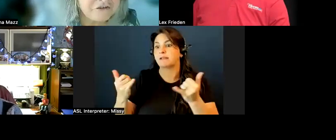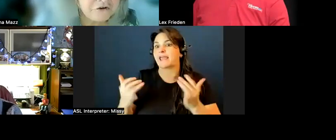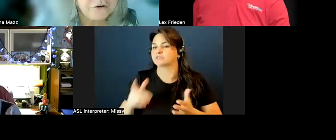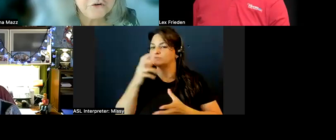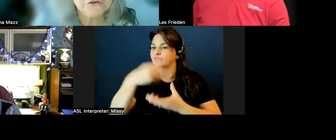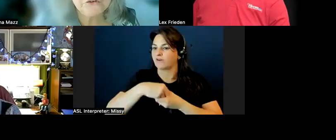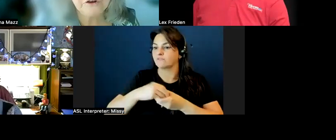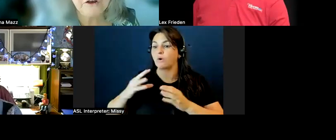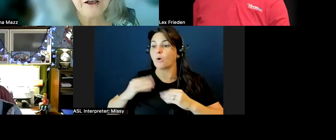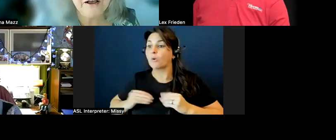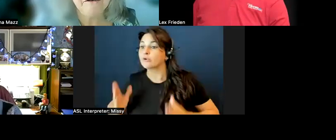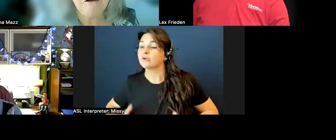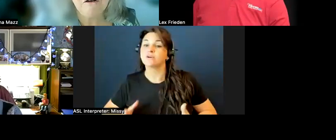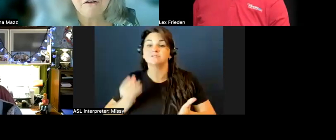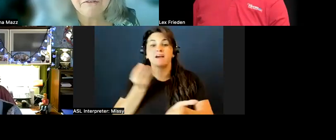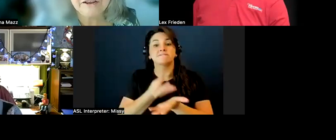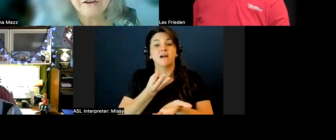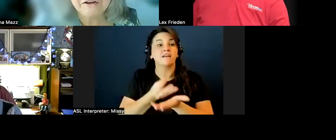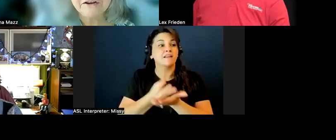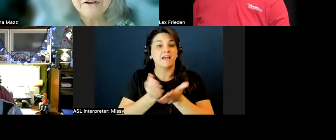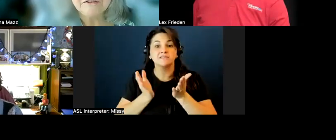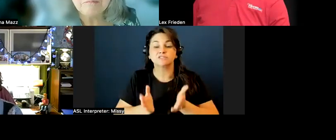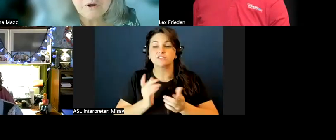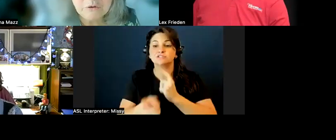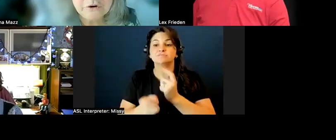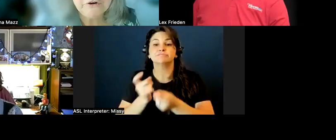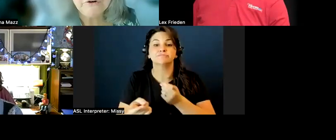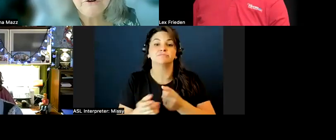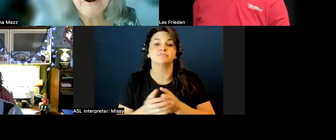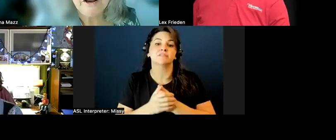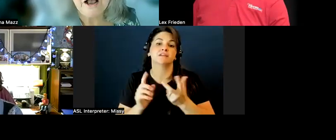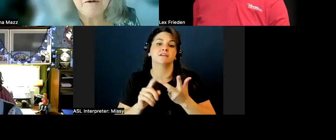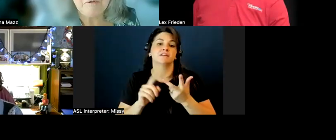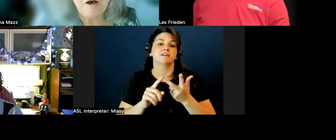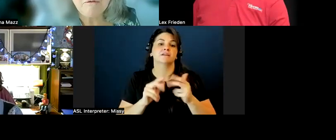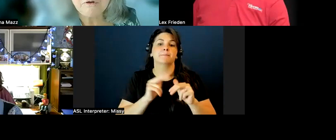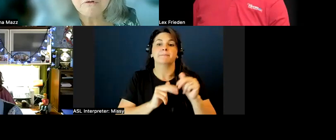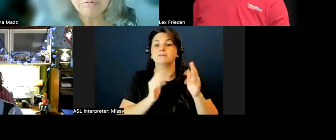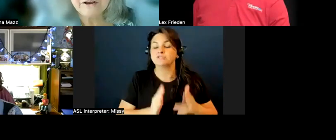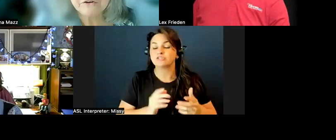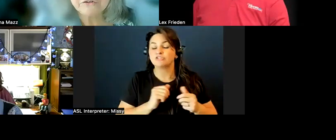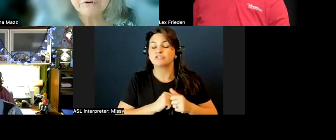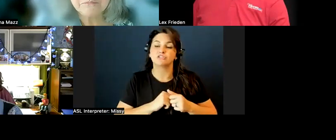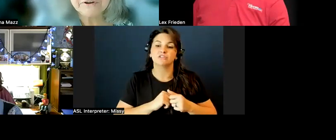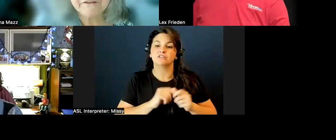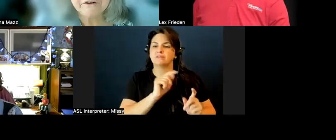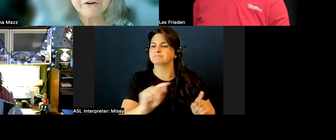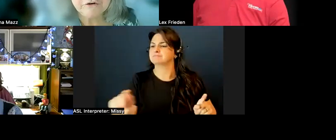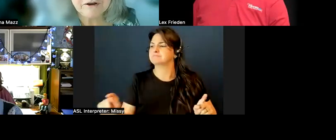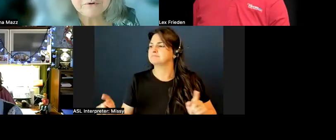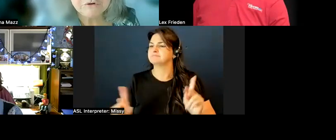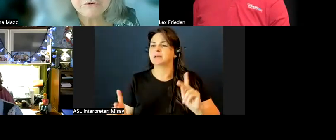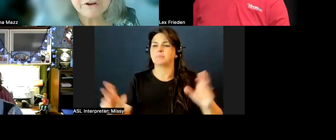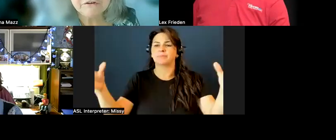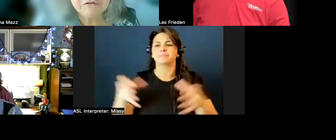the financiers, the builder, all of those players come